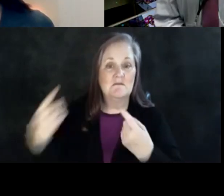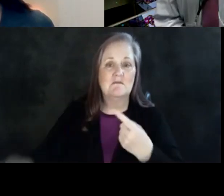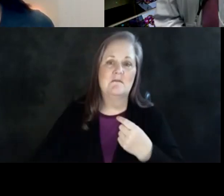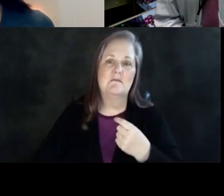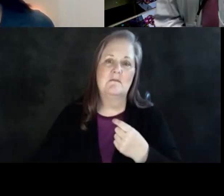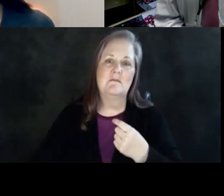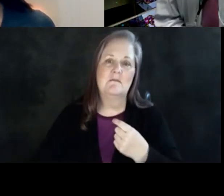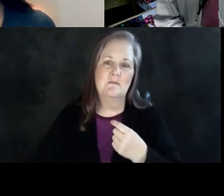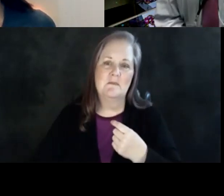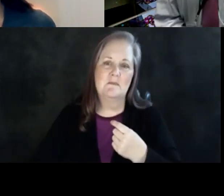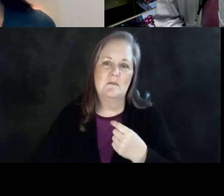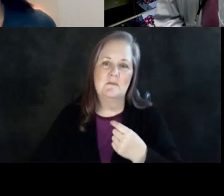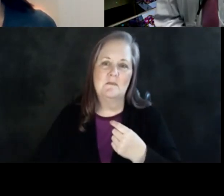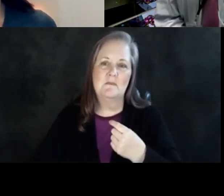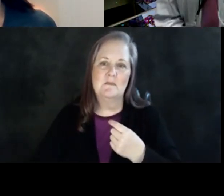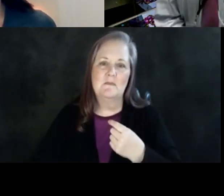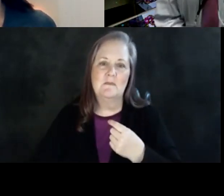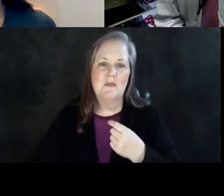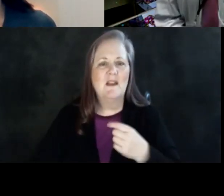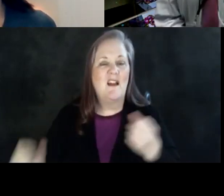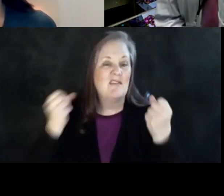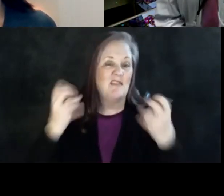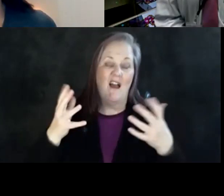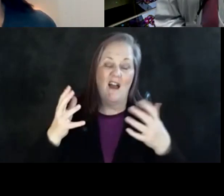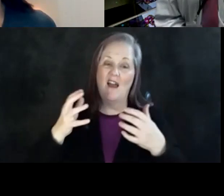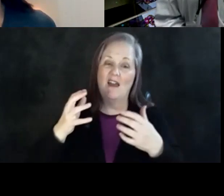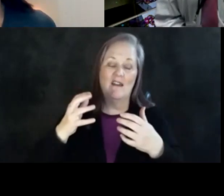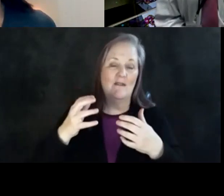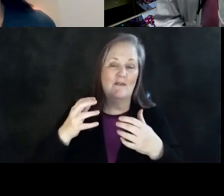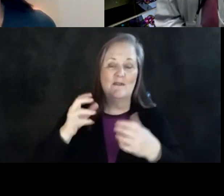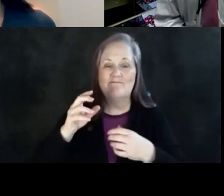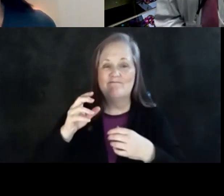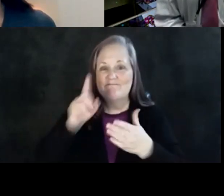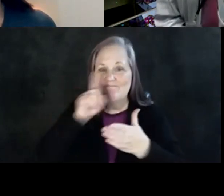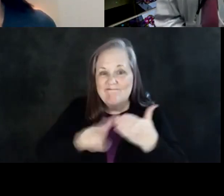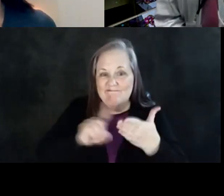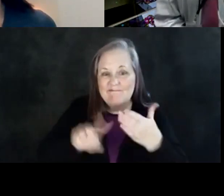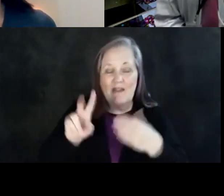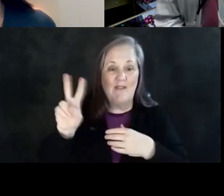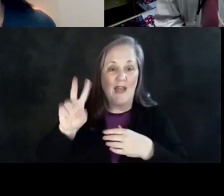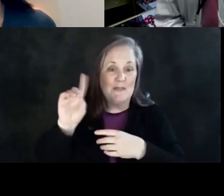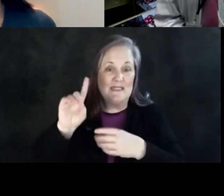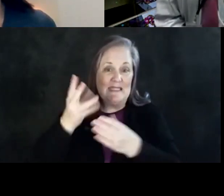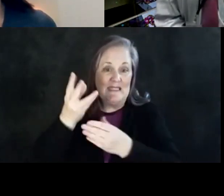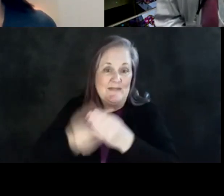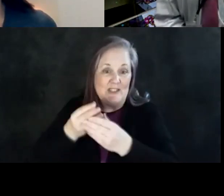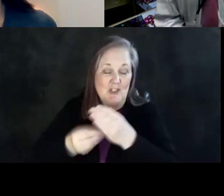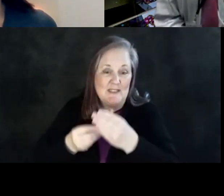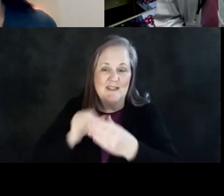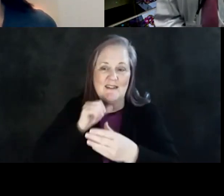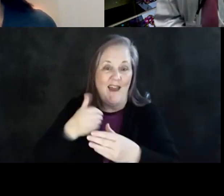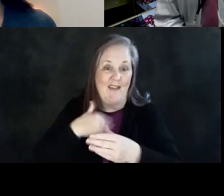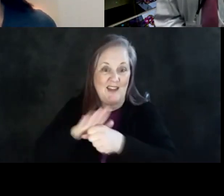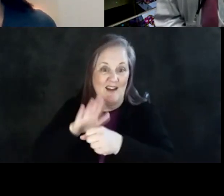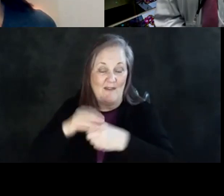There's been a lot more information about vitamin D deficiency over the last 5 to 10 years